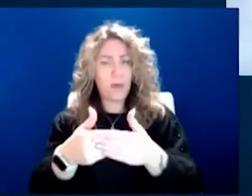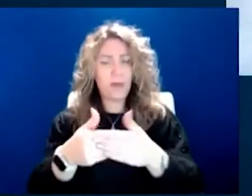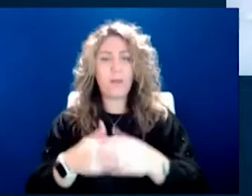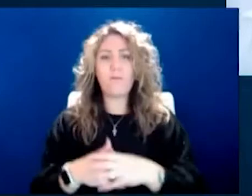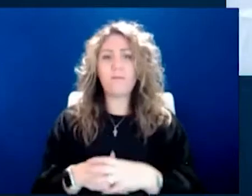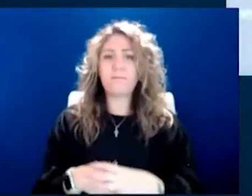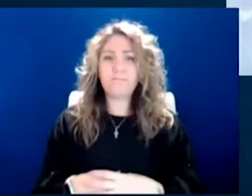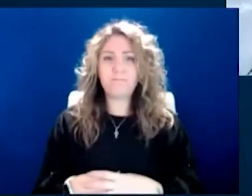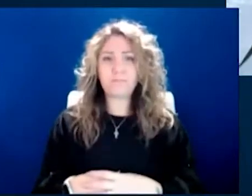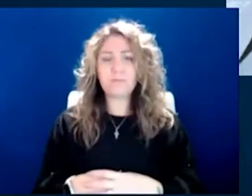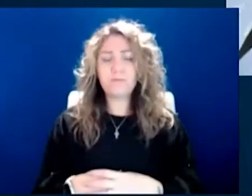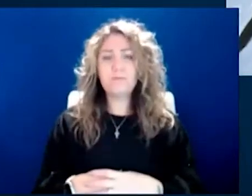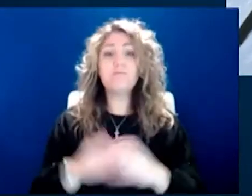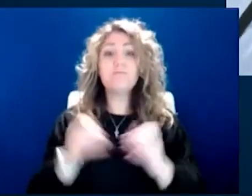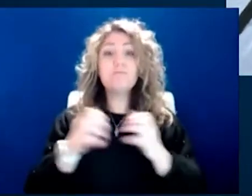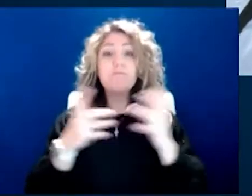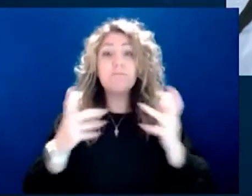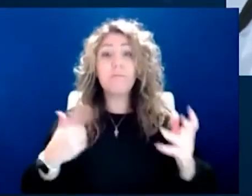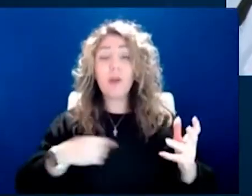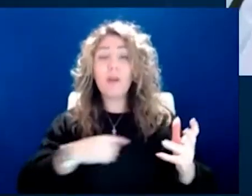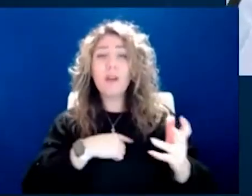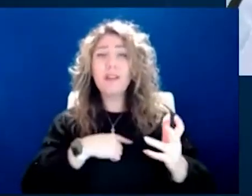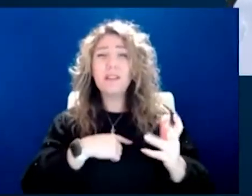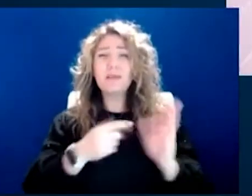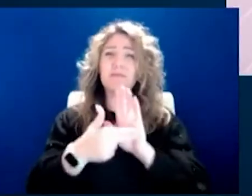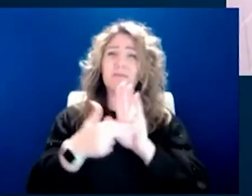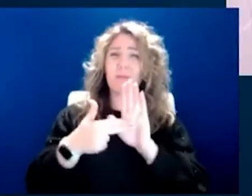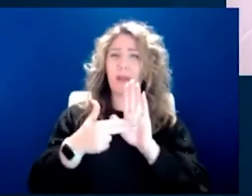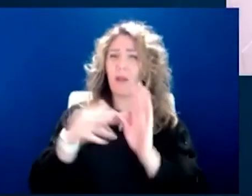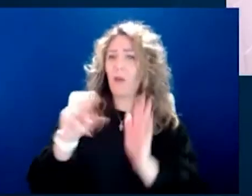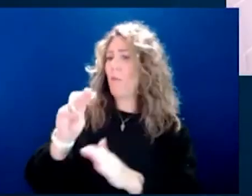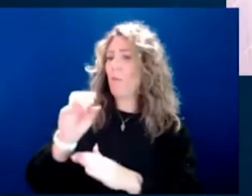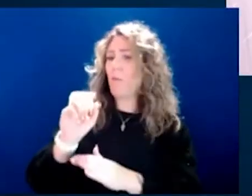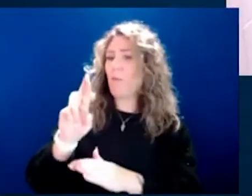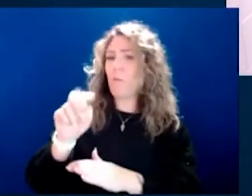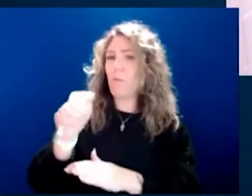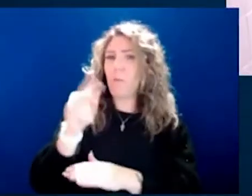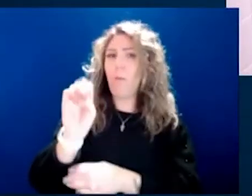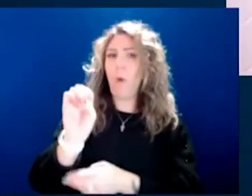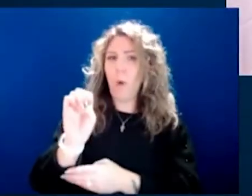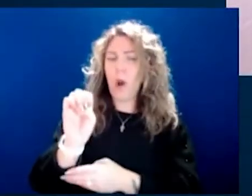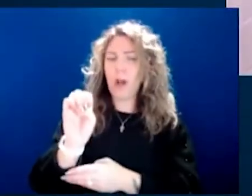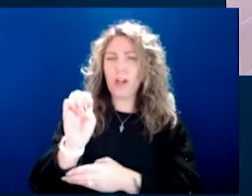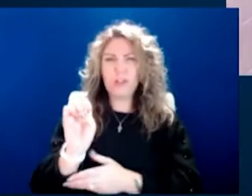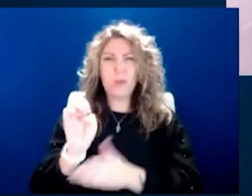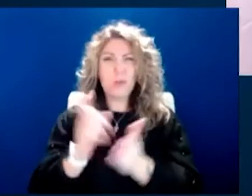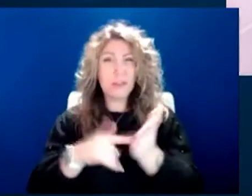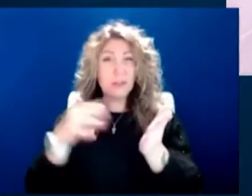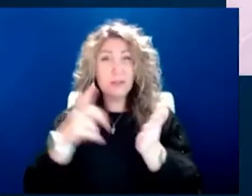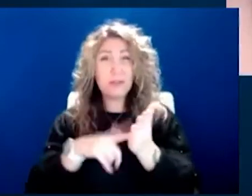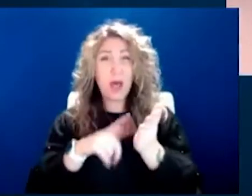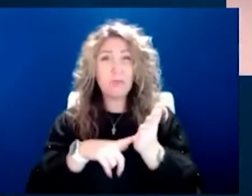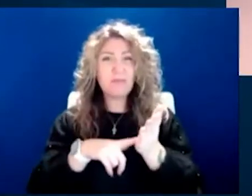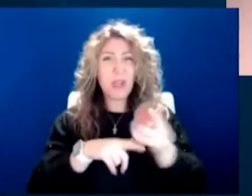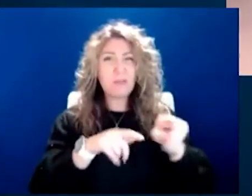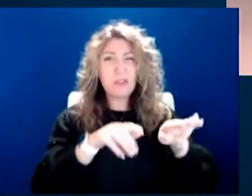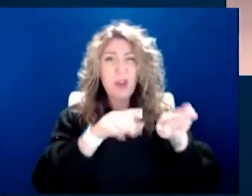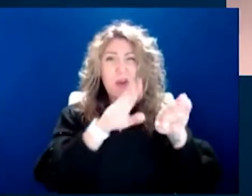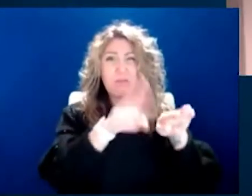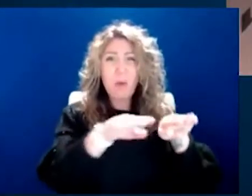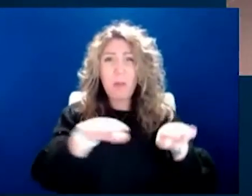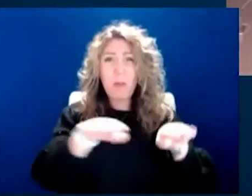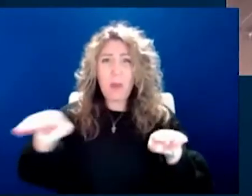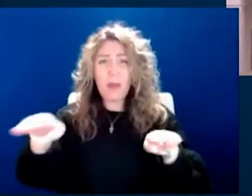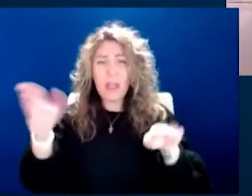It's what many of us would refer to as the morgue. So sometimes they're lined up here. Oh yeah, definitely. They'll be lined up here. We'll get tables